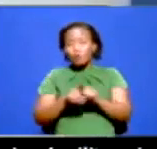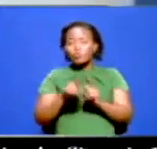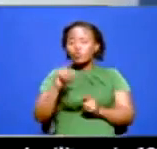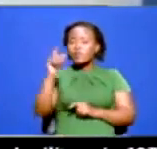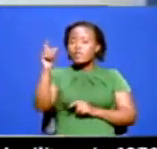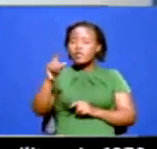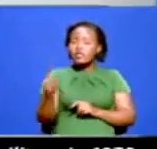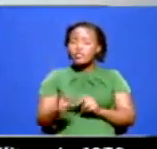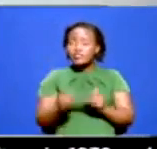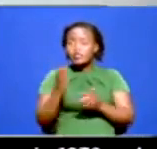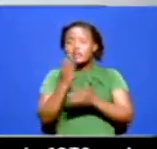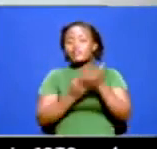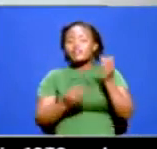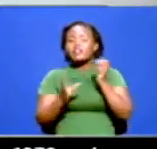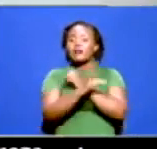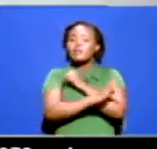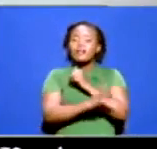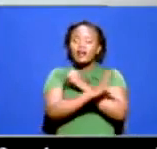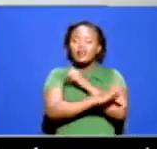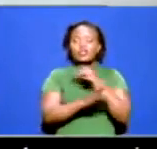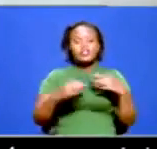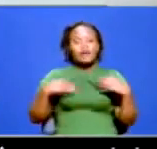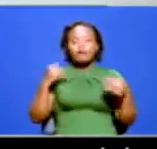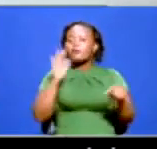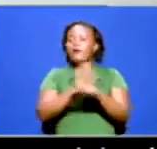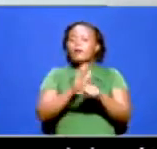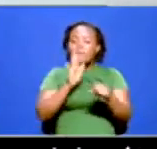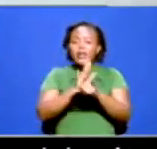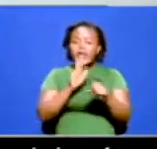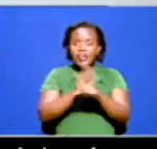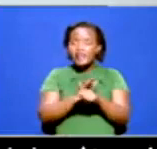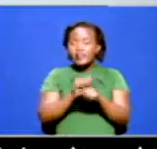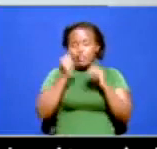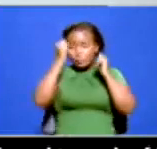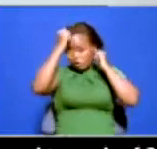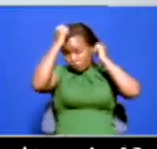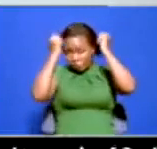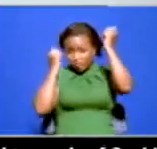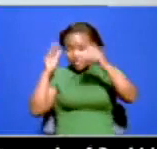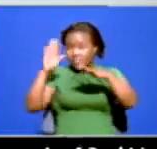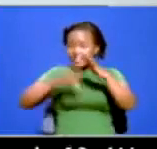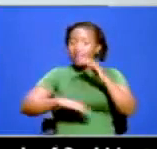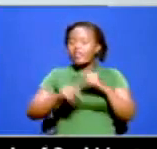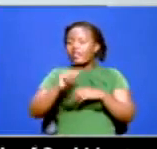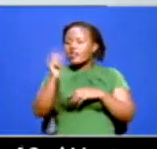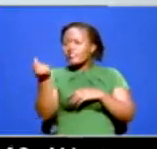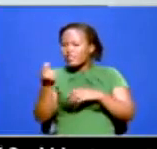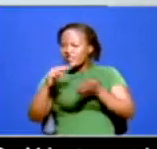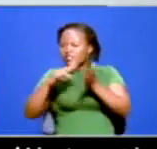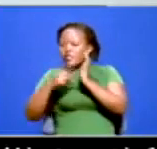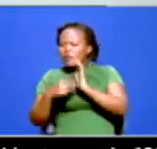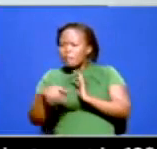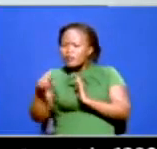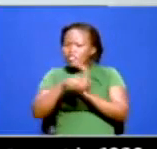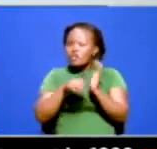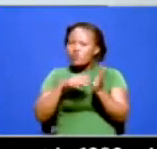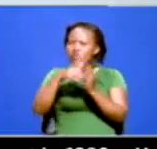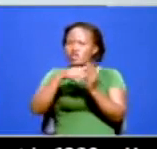that have got more soldiers in terms of numbers than we have. Does that make us weak? I don't think so,